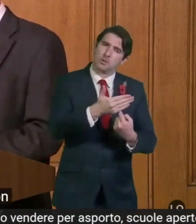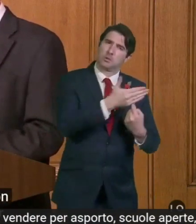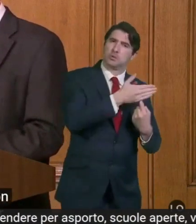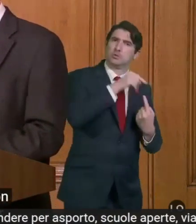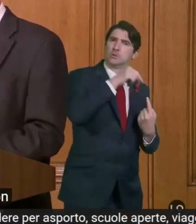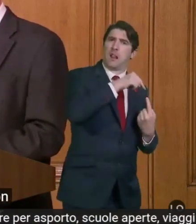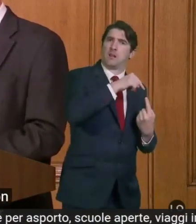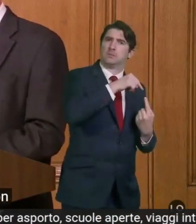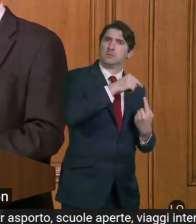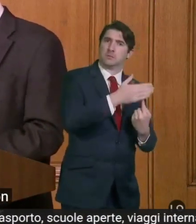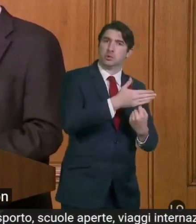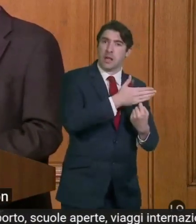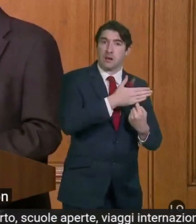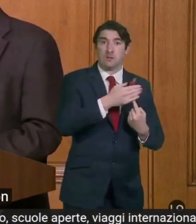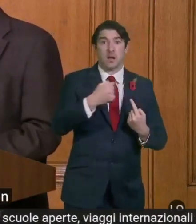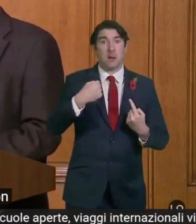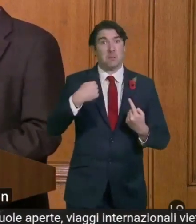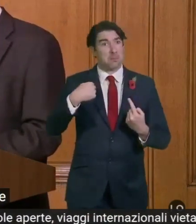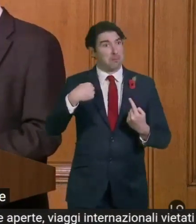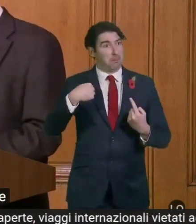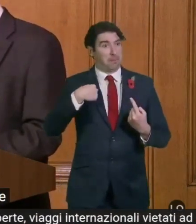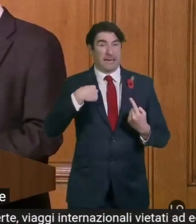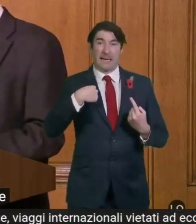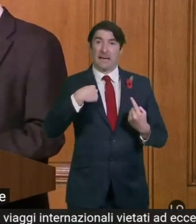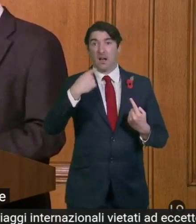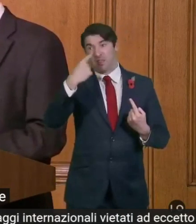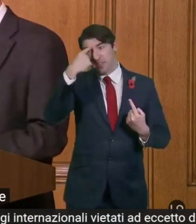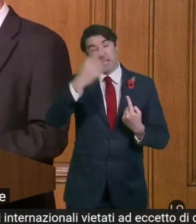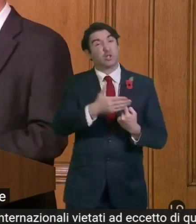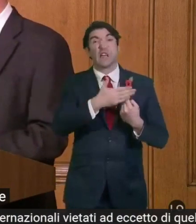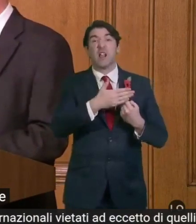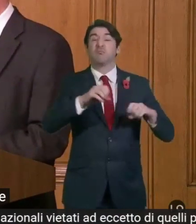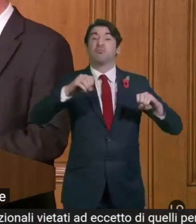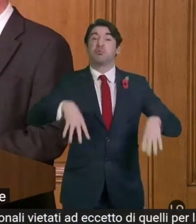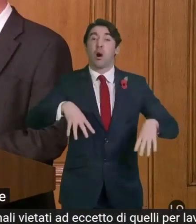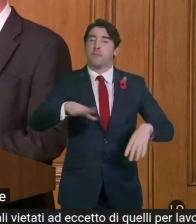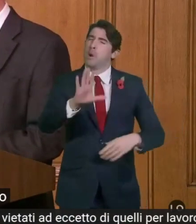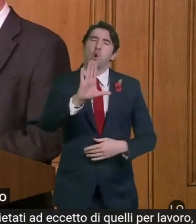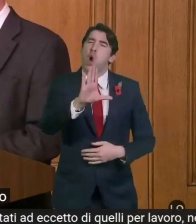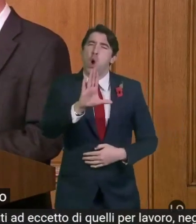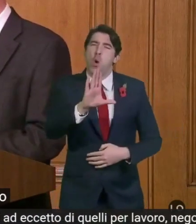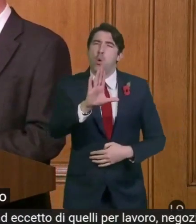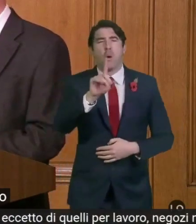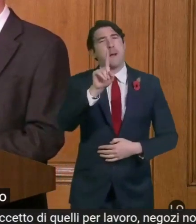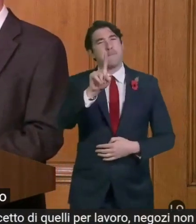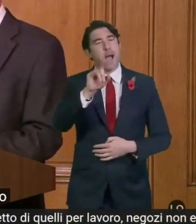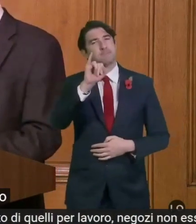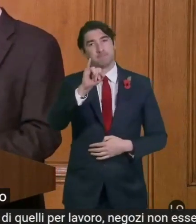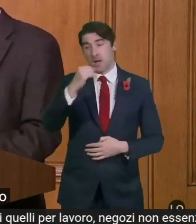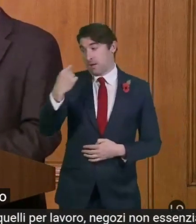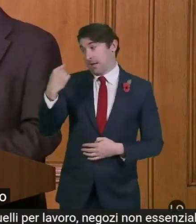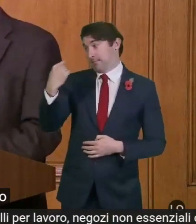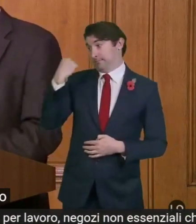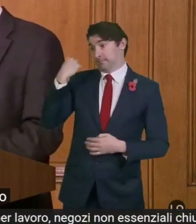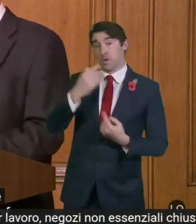But we learnt a lot from the first time with the shielding programme, And some of the things worked, but some of the things did not. So